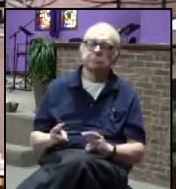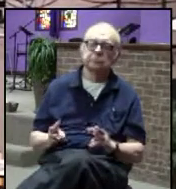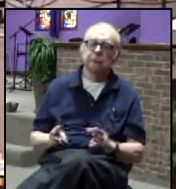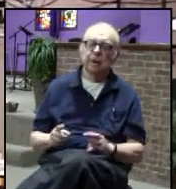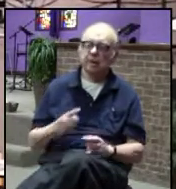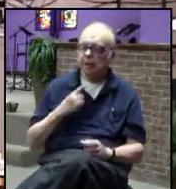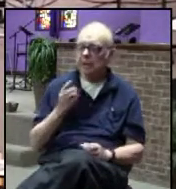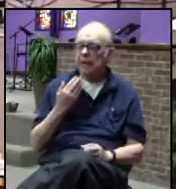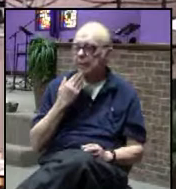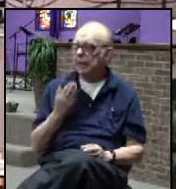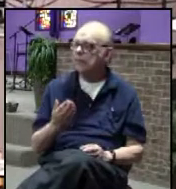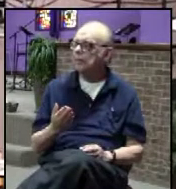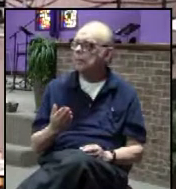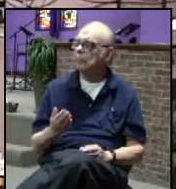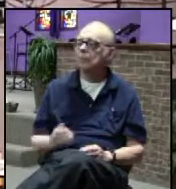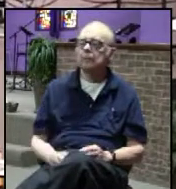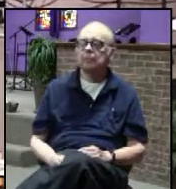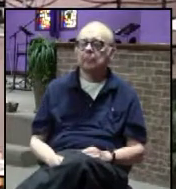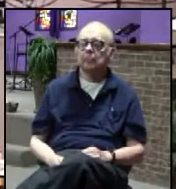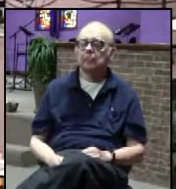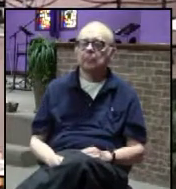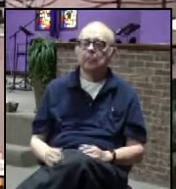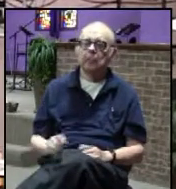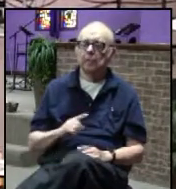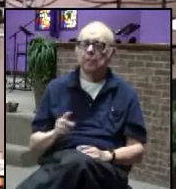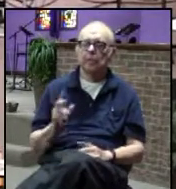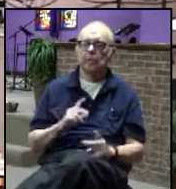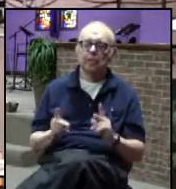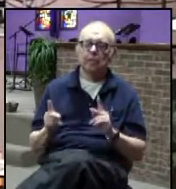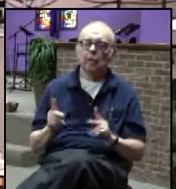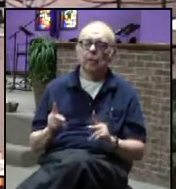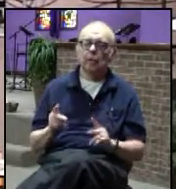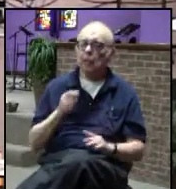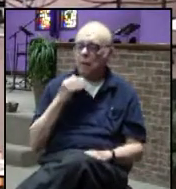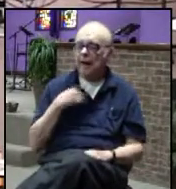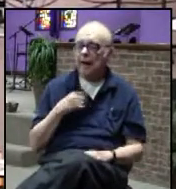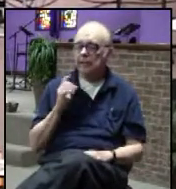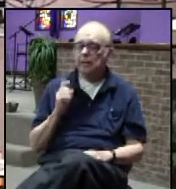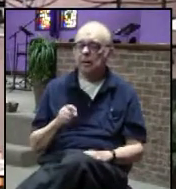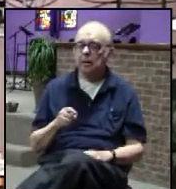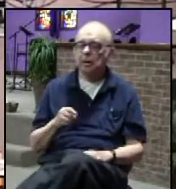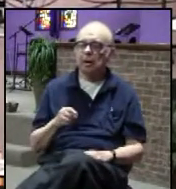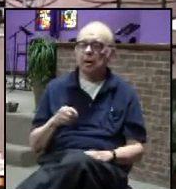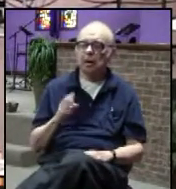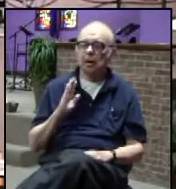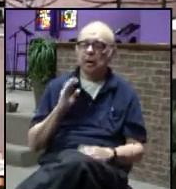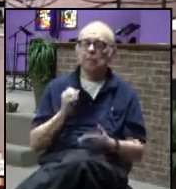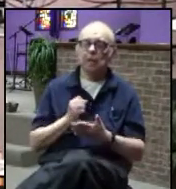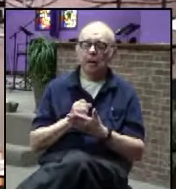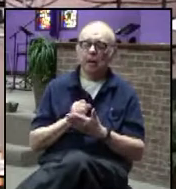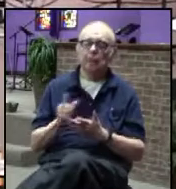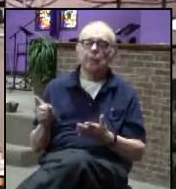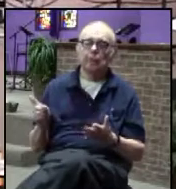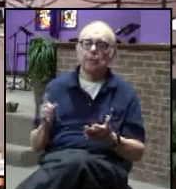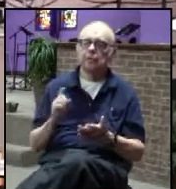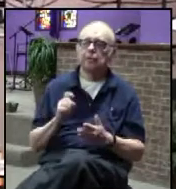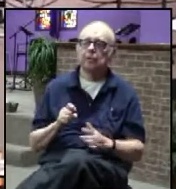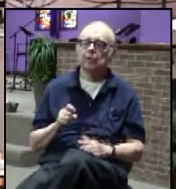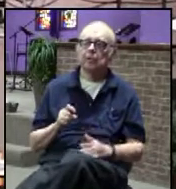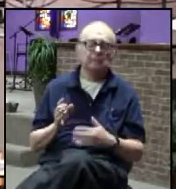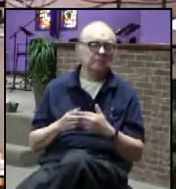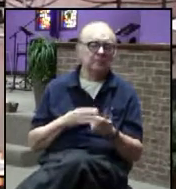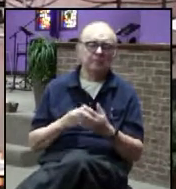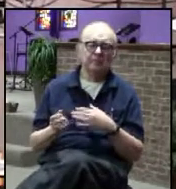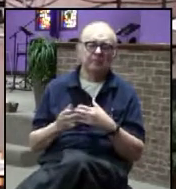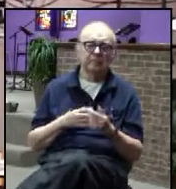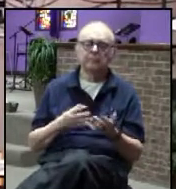thank you. That there are people who have needs, and God, we're going to help with those needs, whatever they